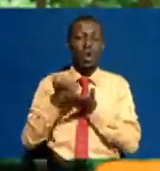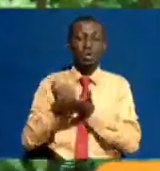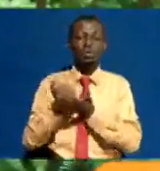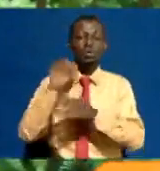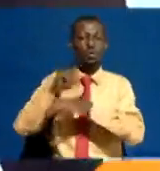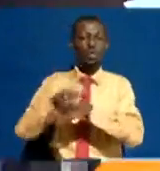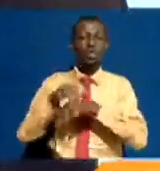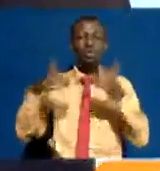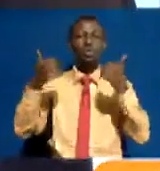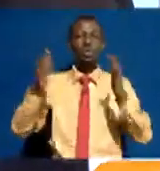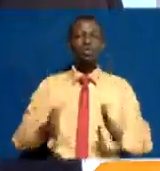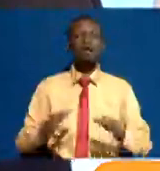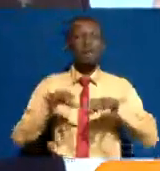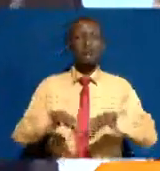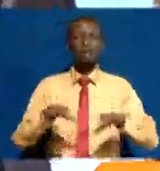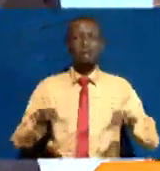the farmers.